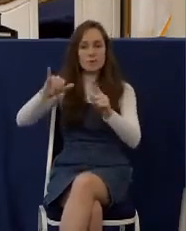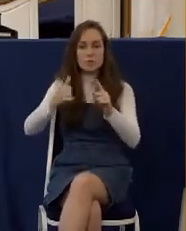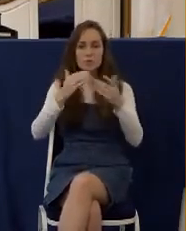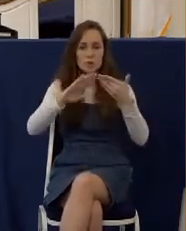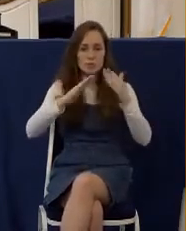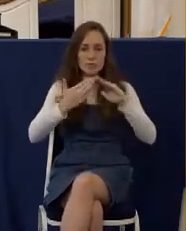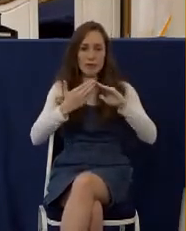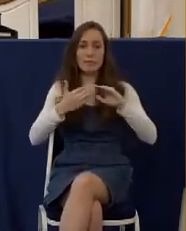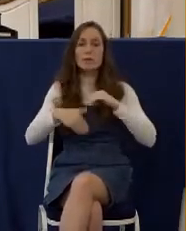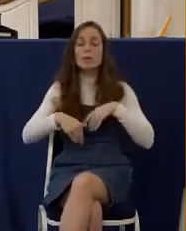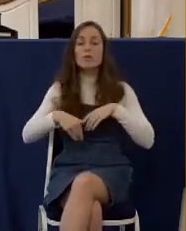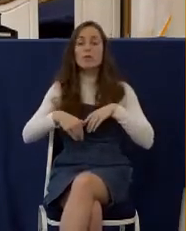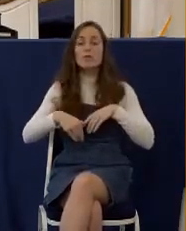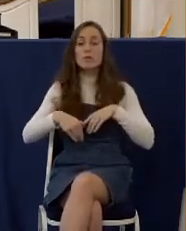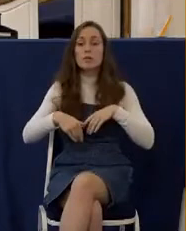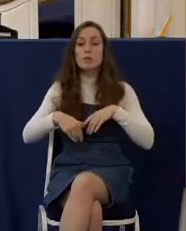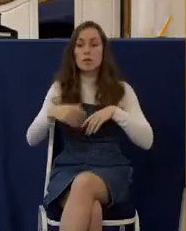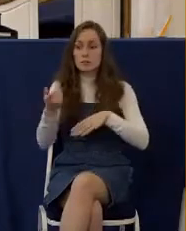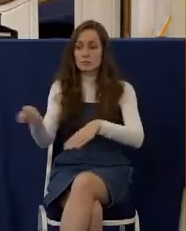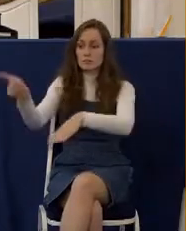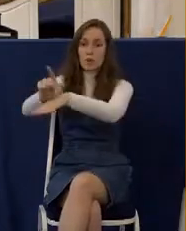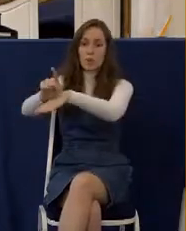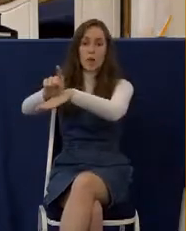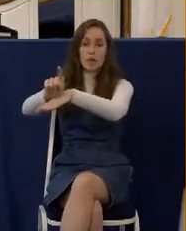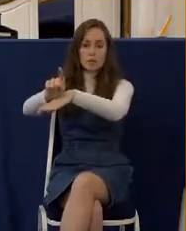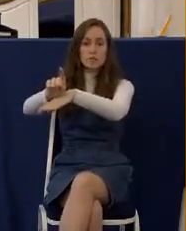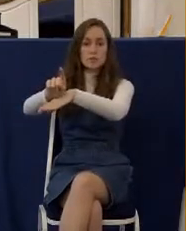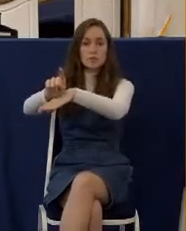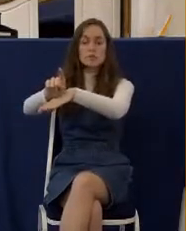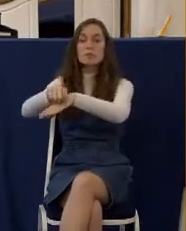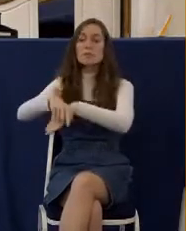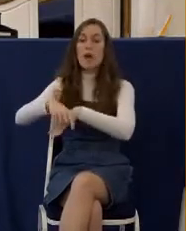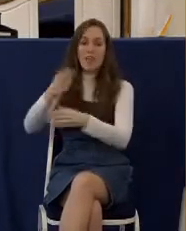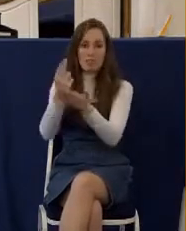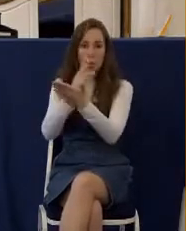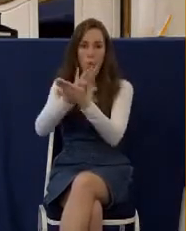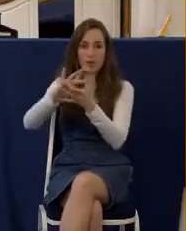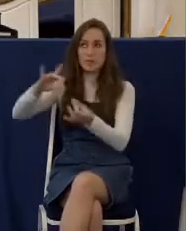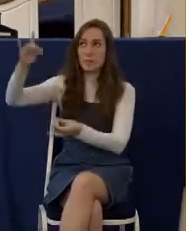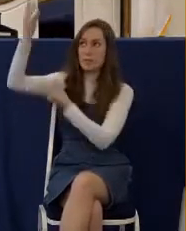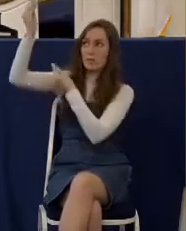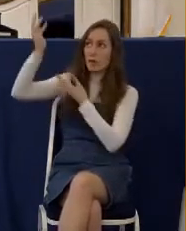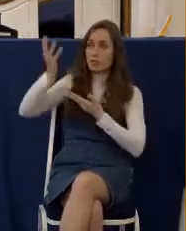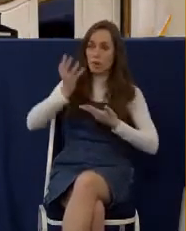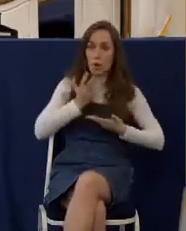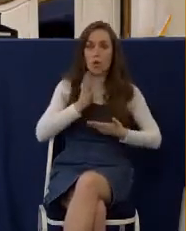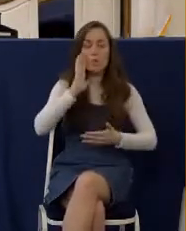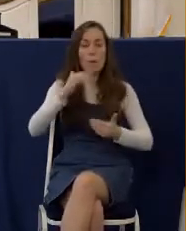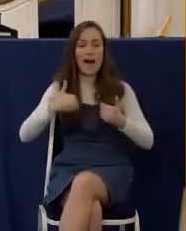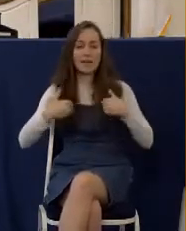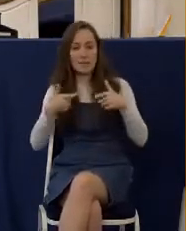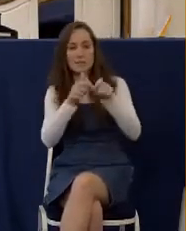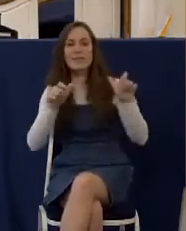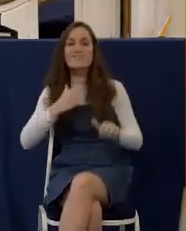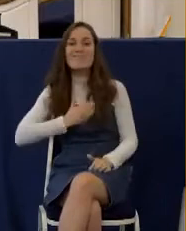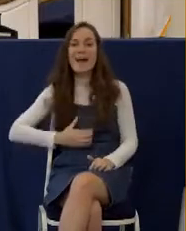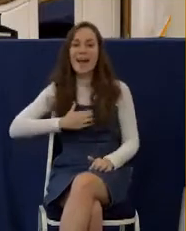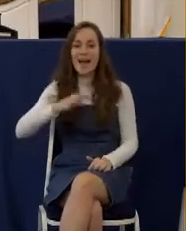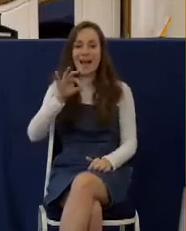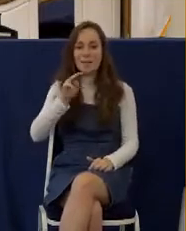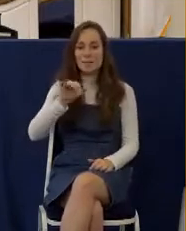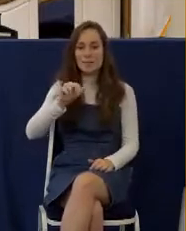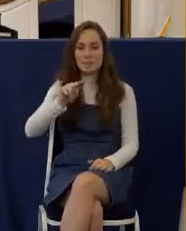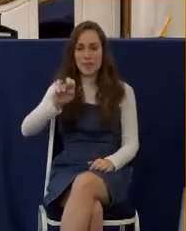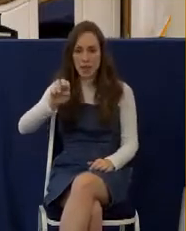one among them named Agabus, and signified by the Spirit that there should be a great dearth throughout all the world, which came to pass in the days of